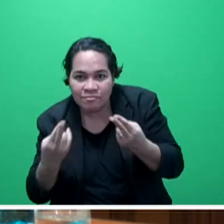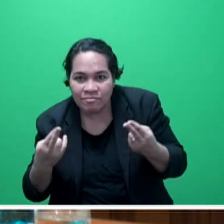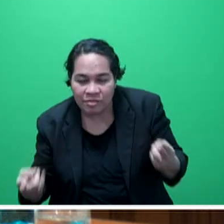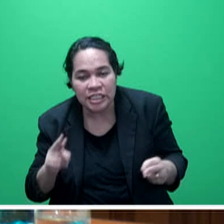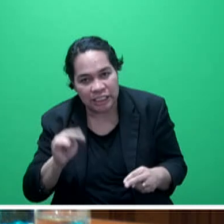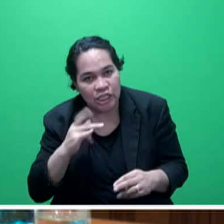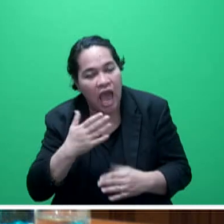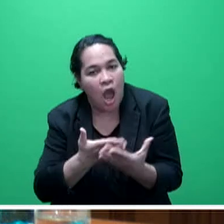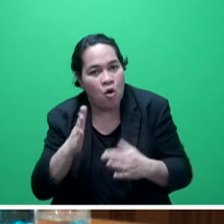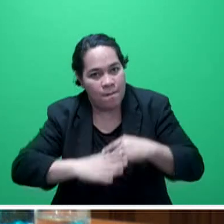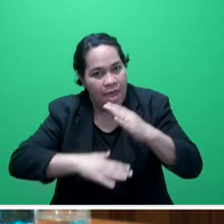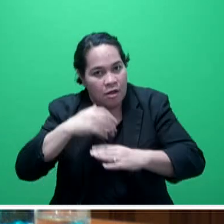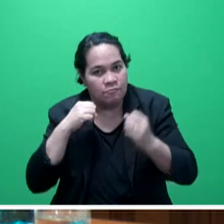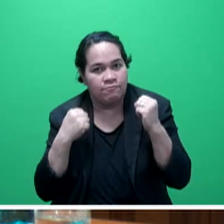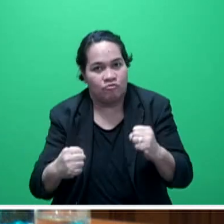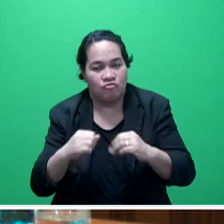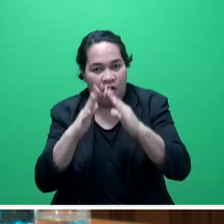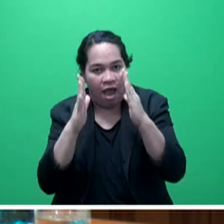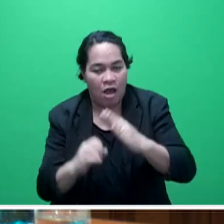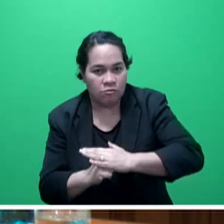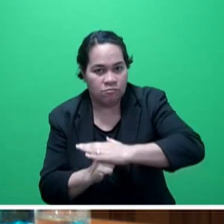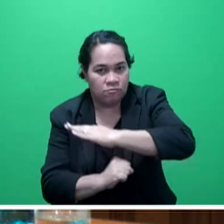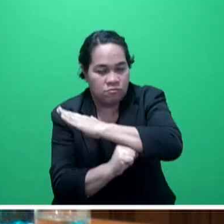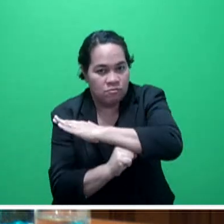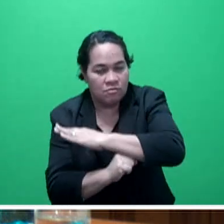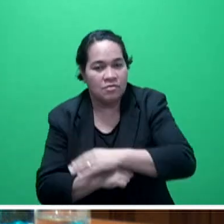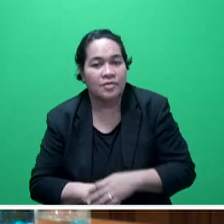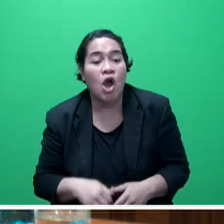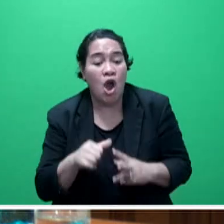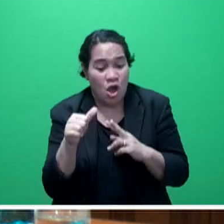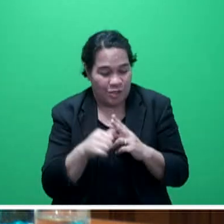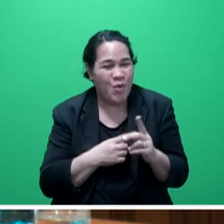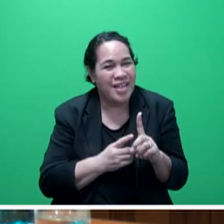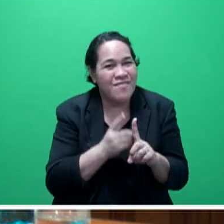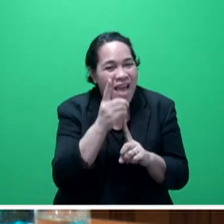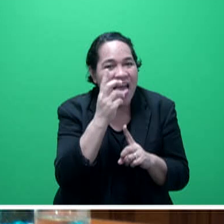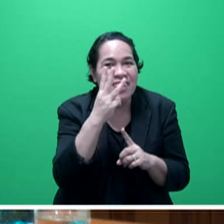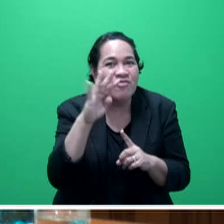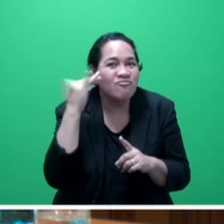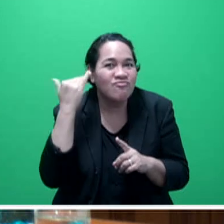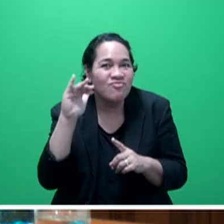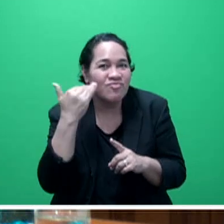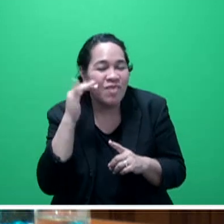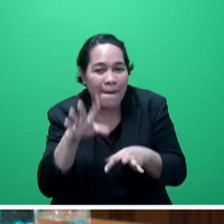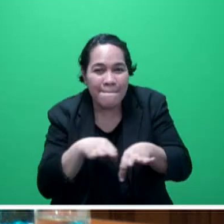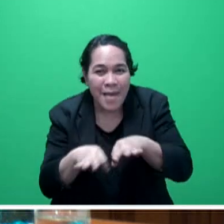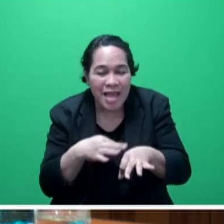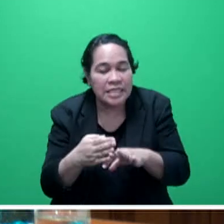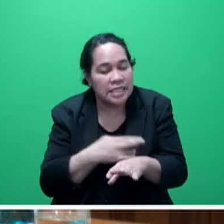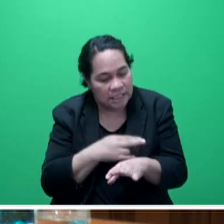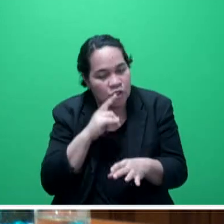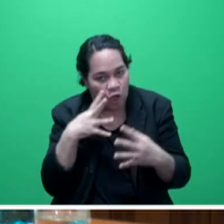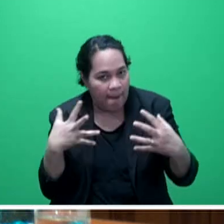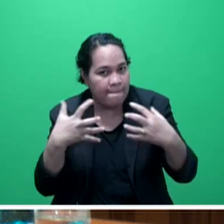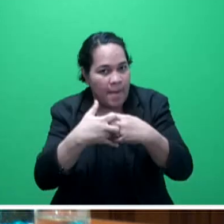it. Mr. Speaker, sir, the Ministry will also be developing a 3-bedroom house plan that meets all planning requirements so